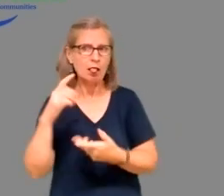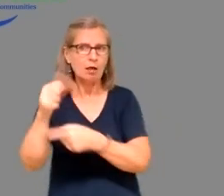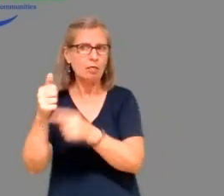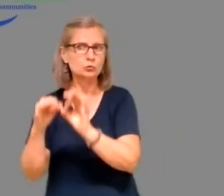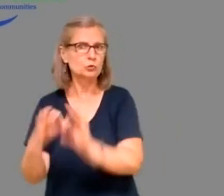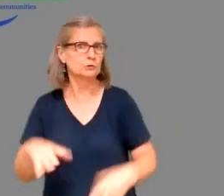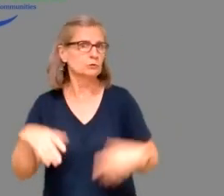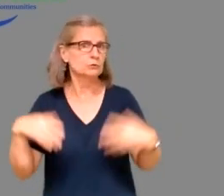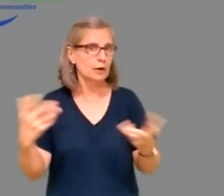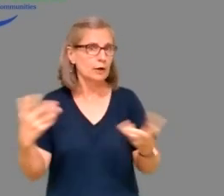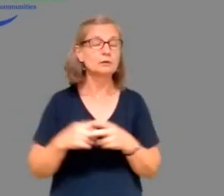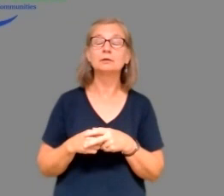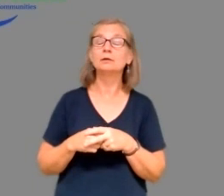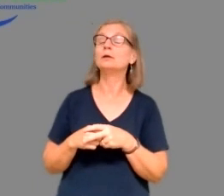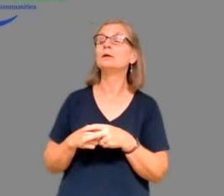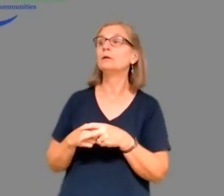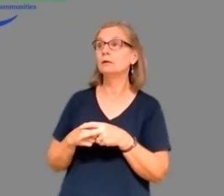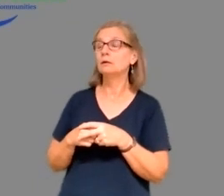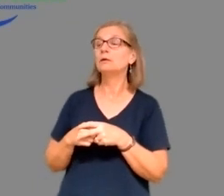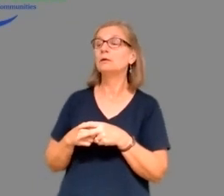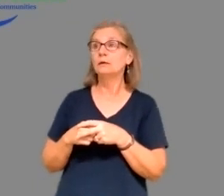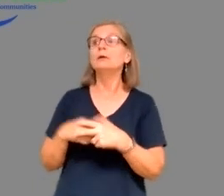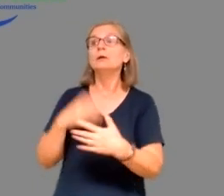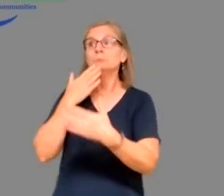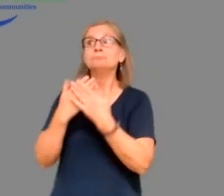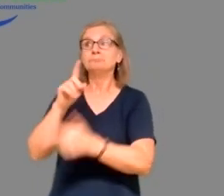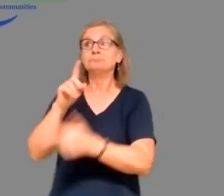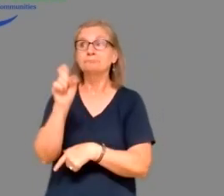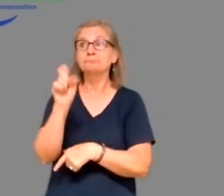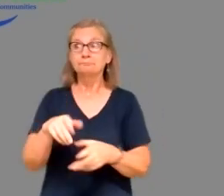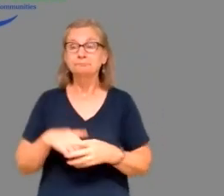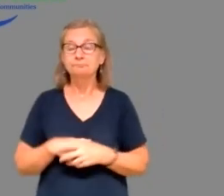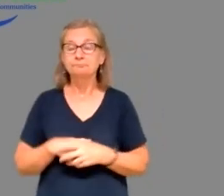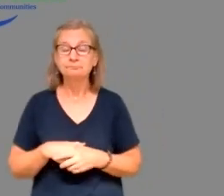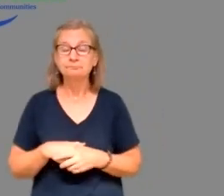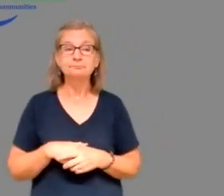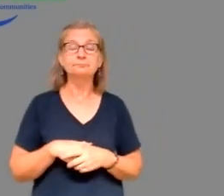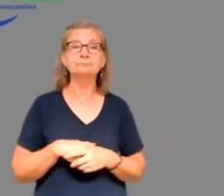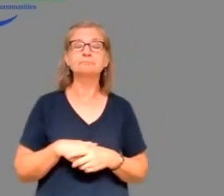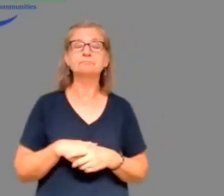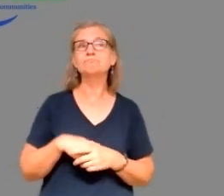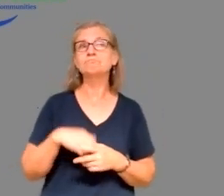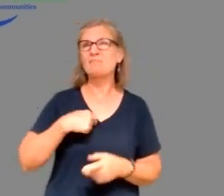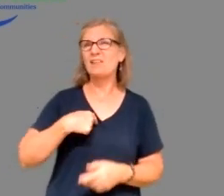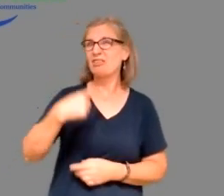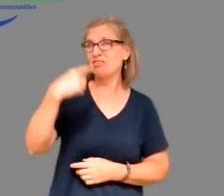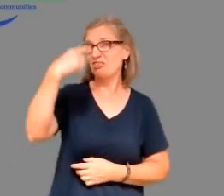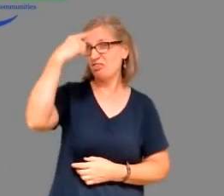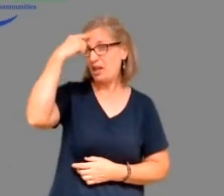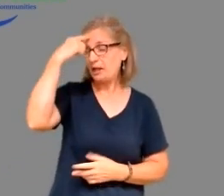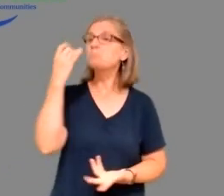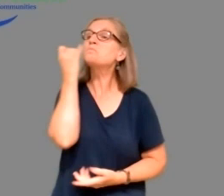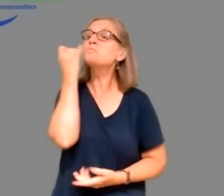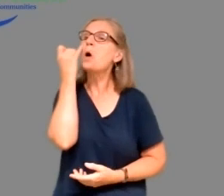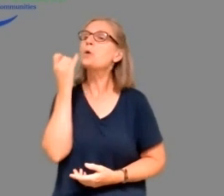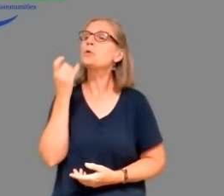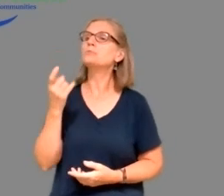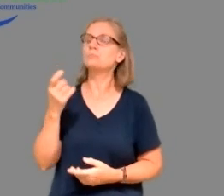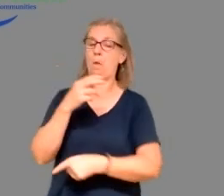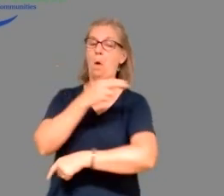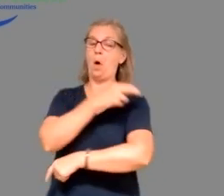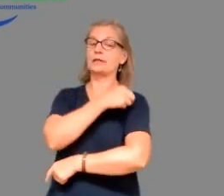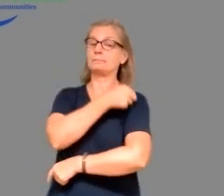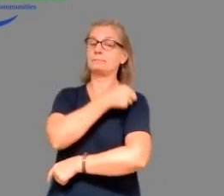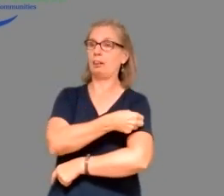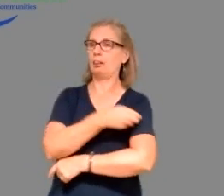That's a pretty good question. I would think in a scenario where, say, a hospital or a clinic was